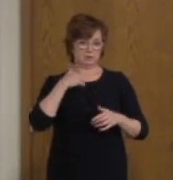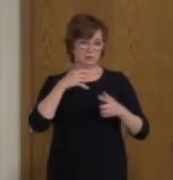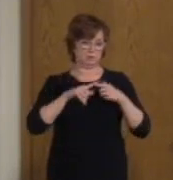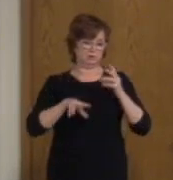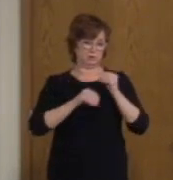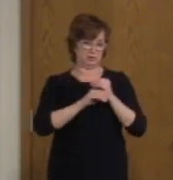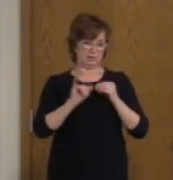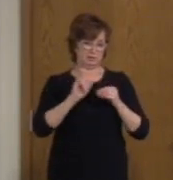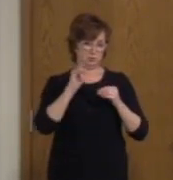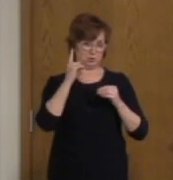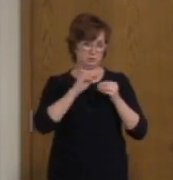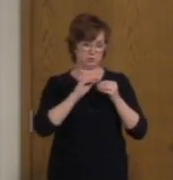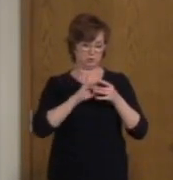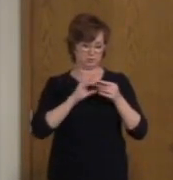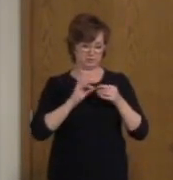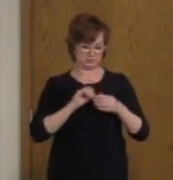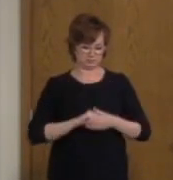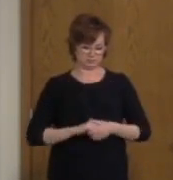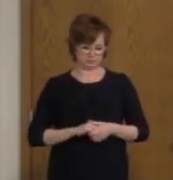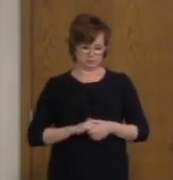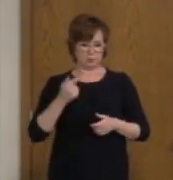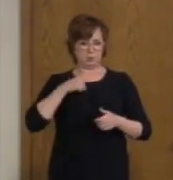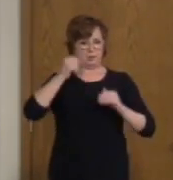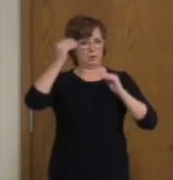our hope would be that our